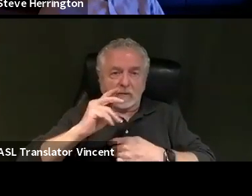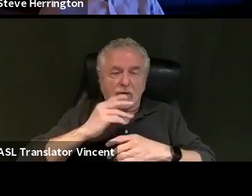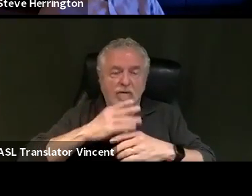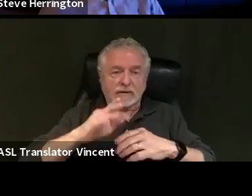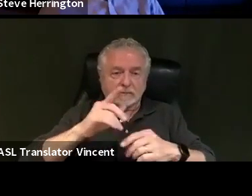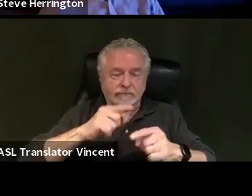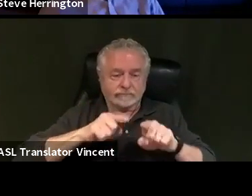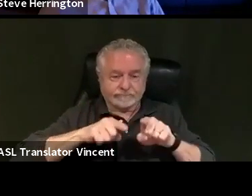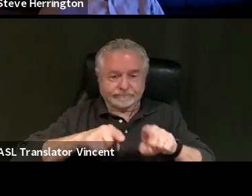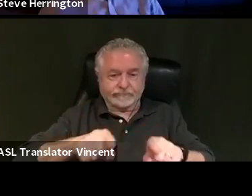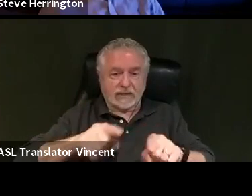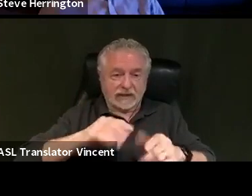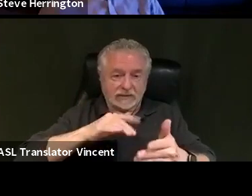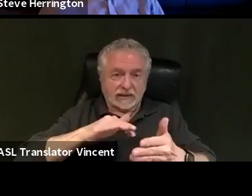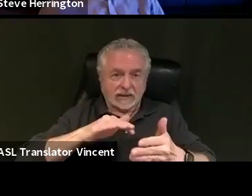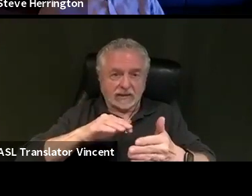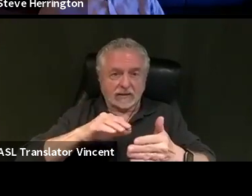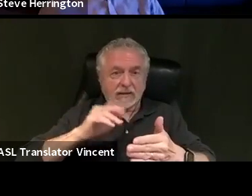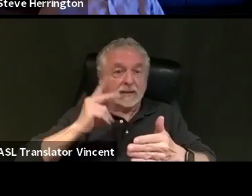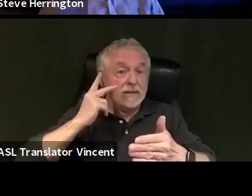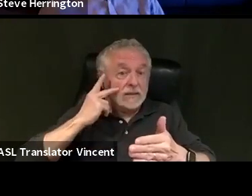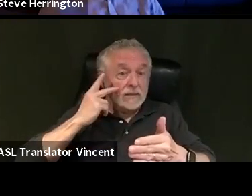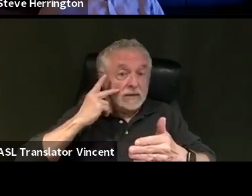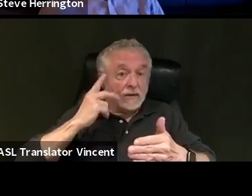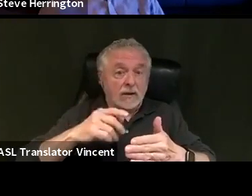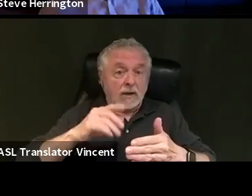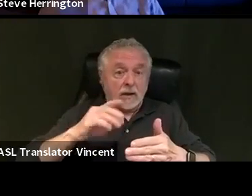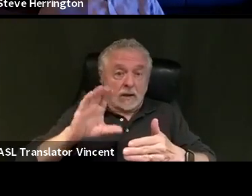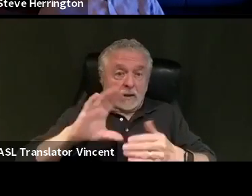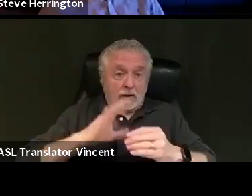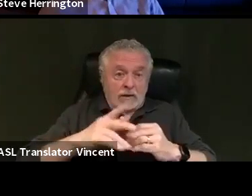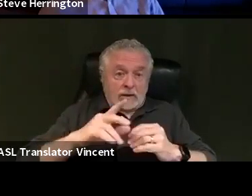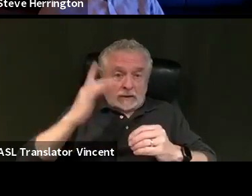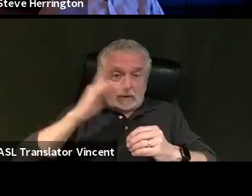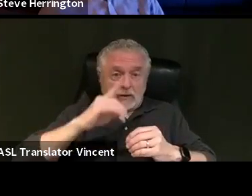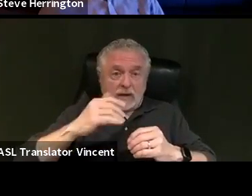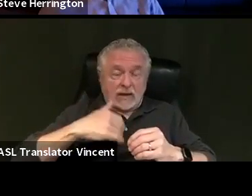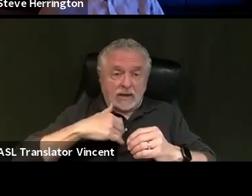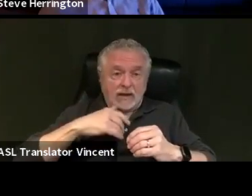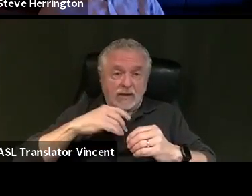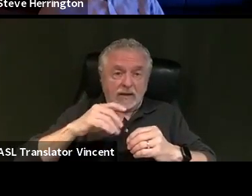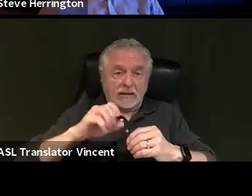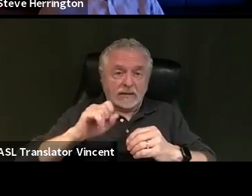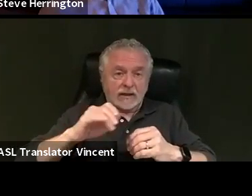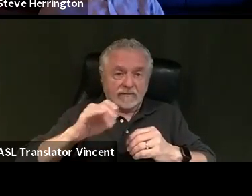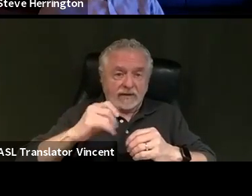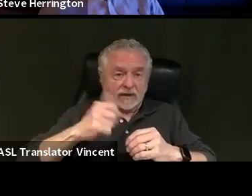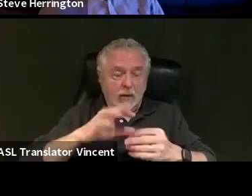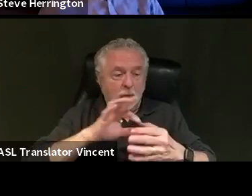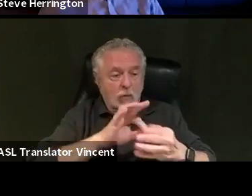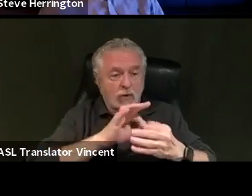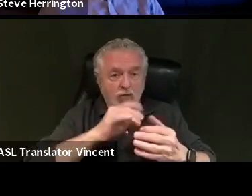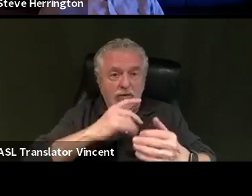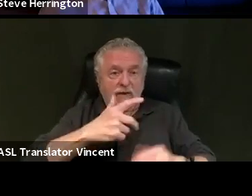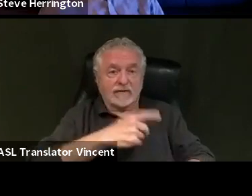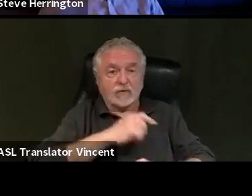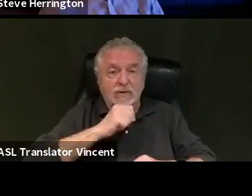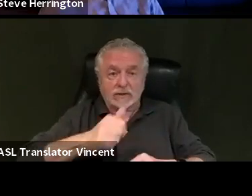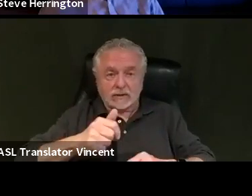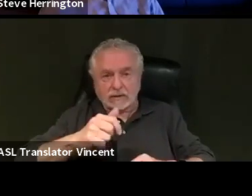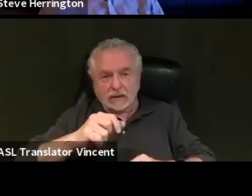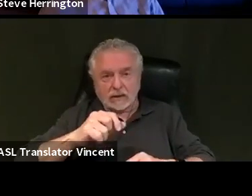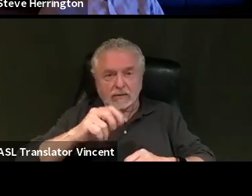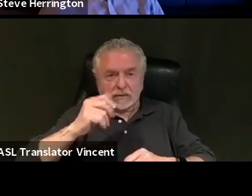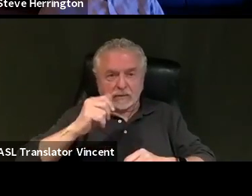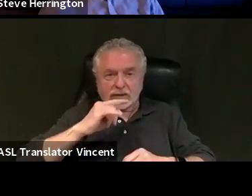the course of the study to see who got coronavirus disease and who had side effects, and is there any relationship to who was vaccinated and who wasn't. And